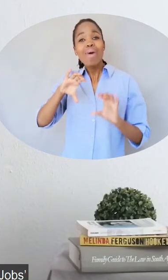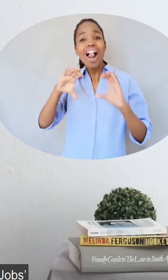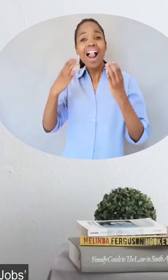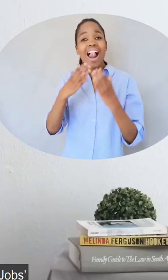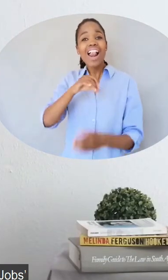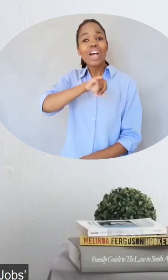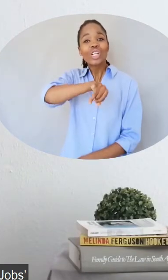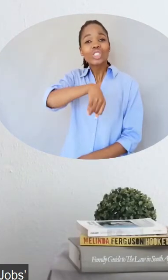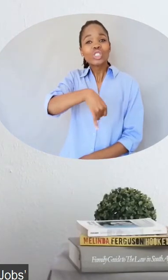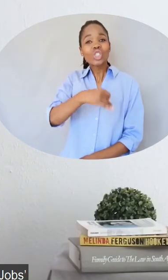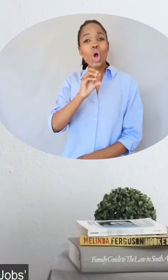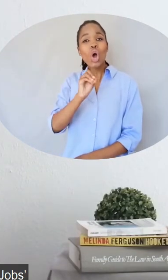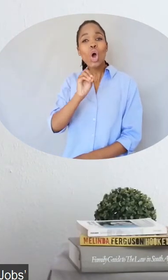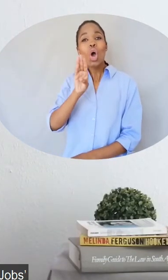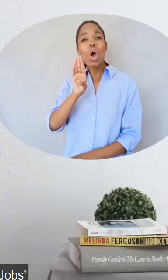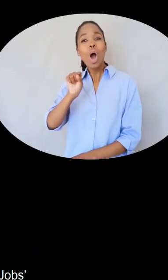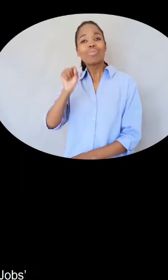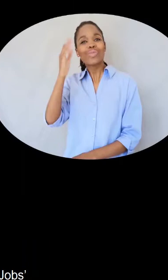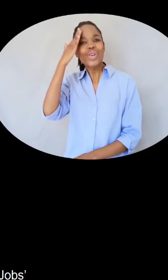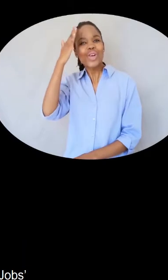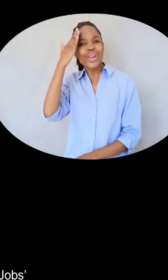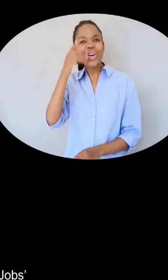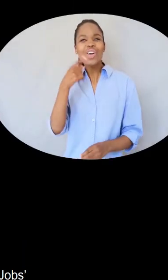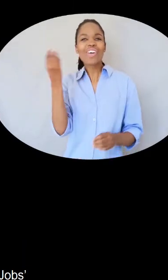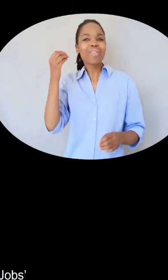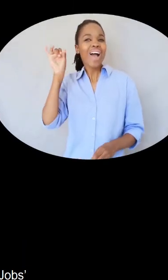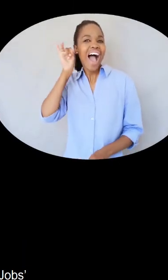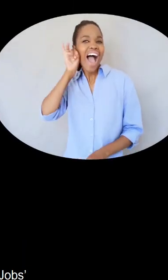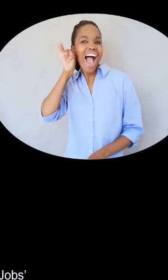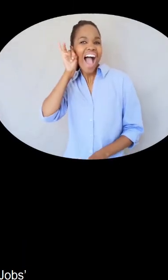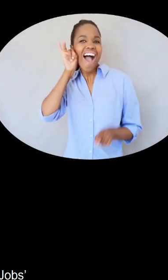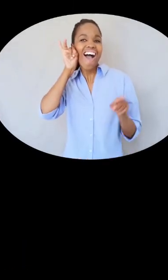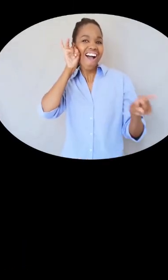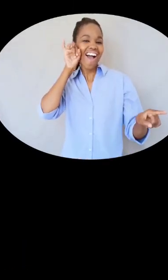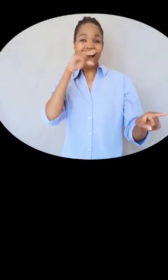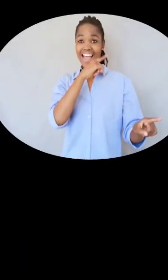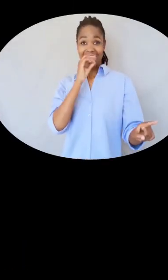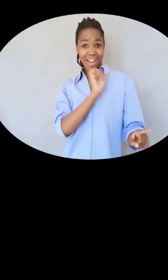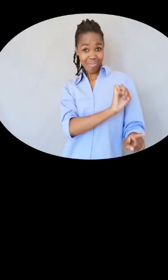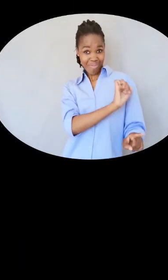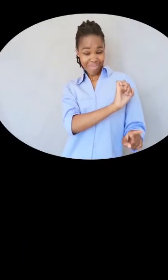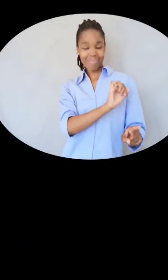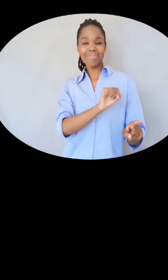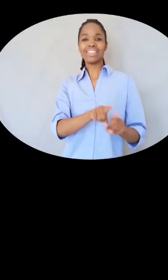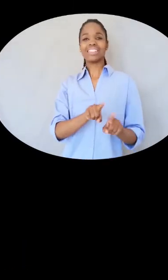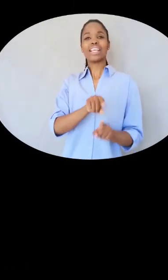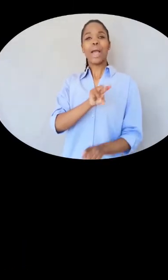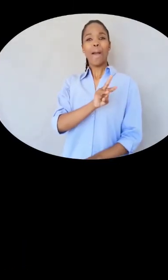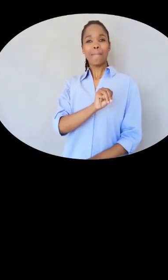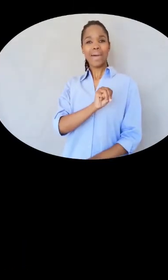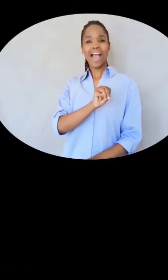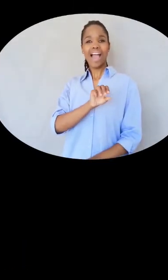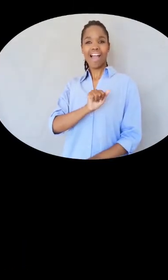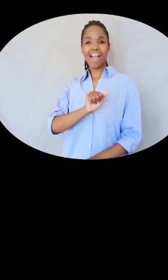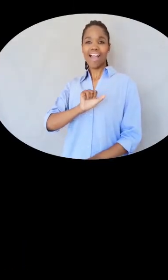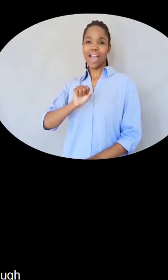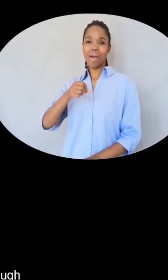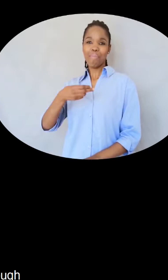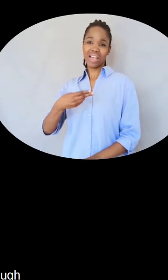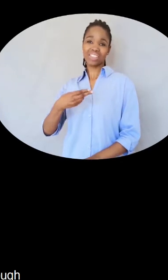Steve Jobs and his name is Mash. Mashudu is a prominent podcaster